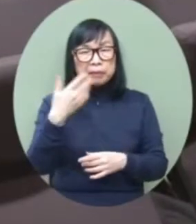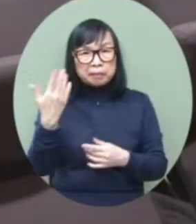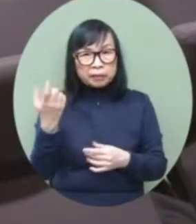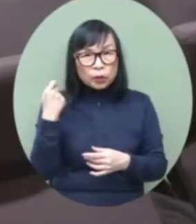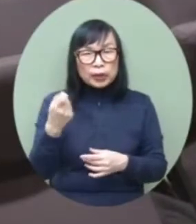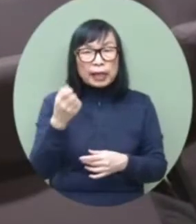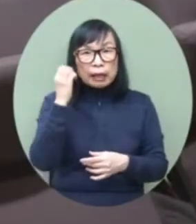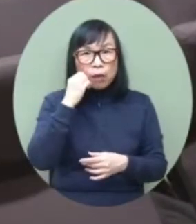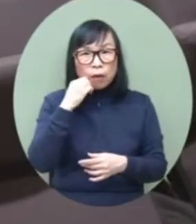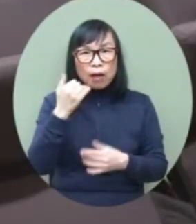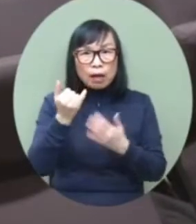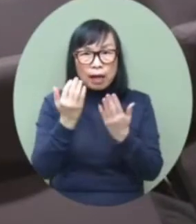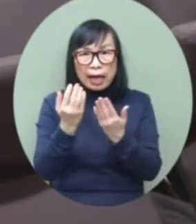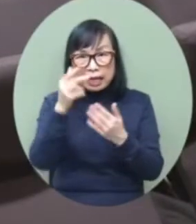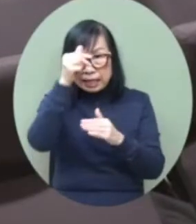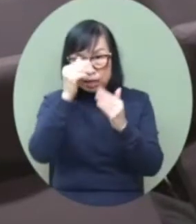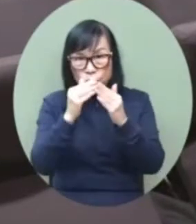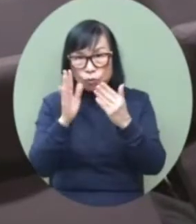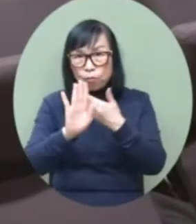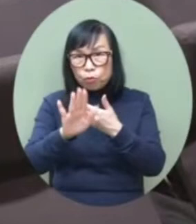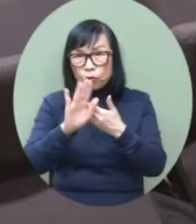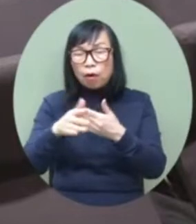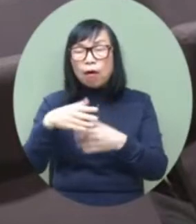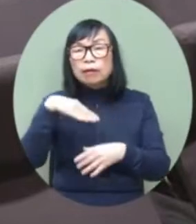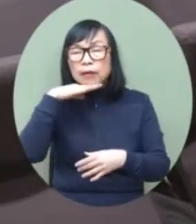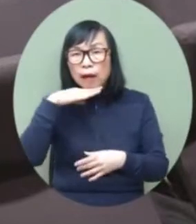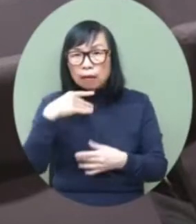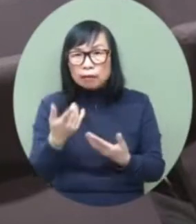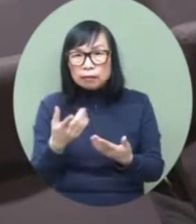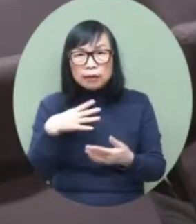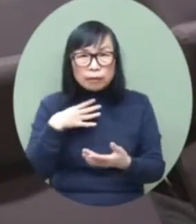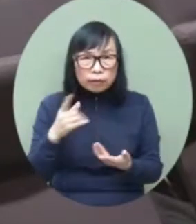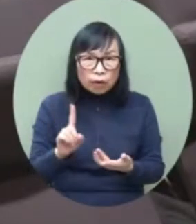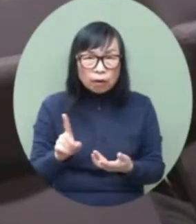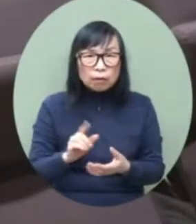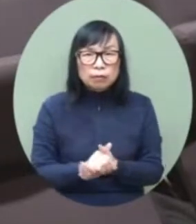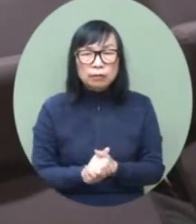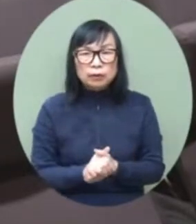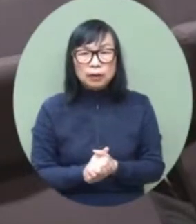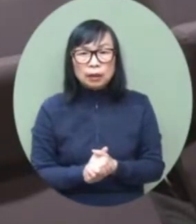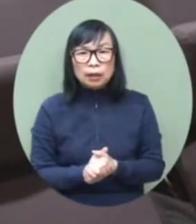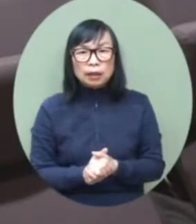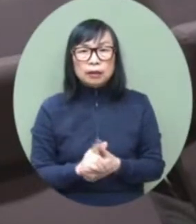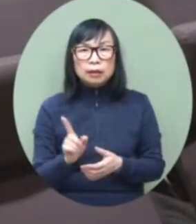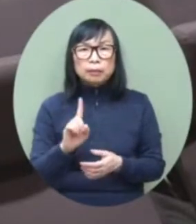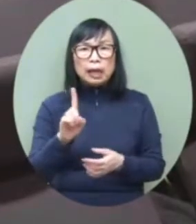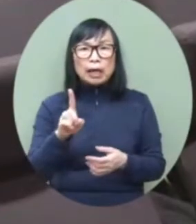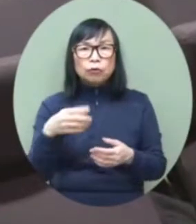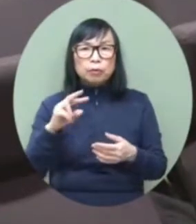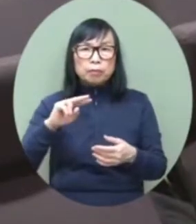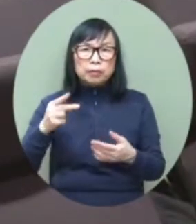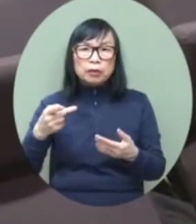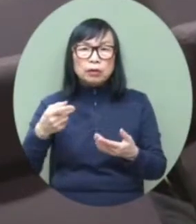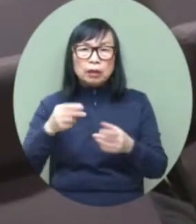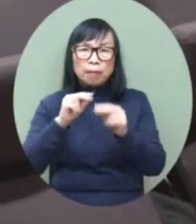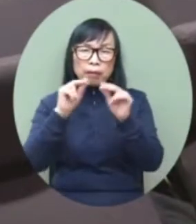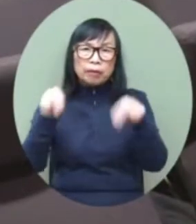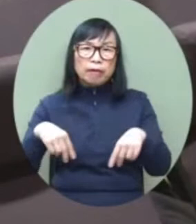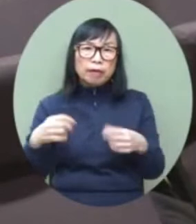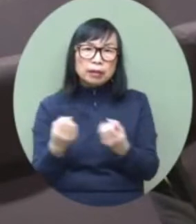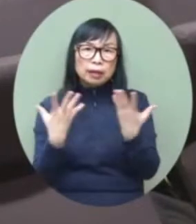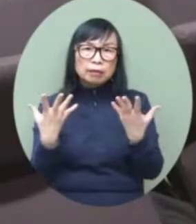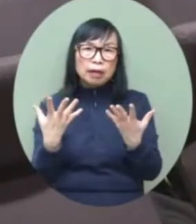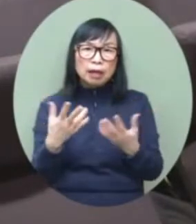also seen elderly waiting outside hospitals? Can you comment on that situation? Why do we have